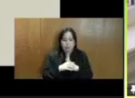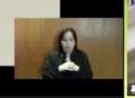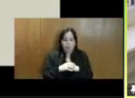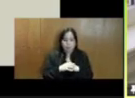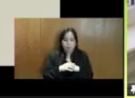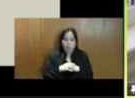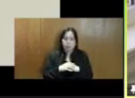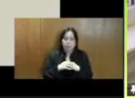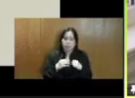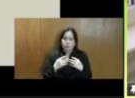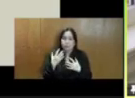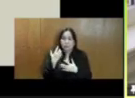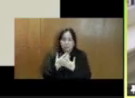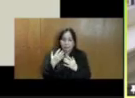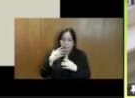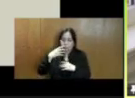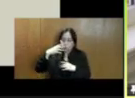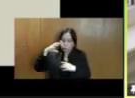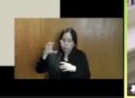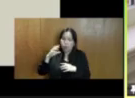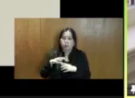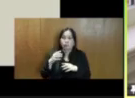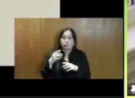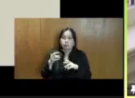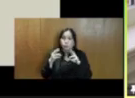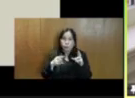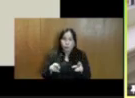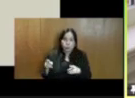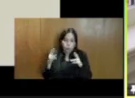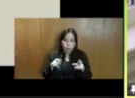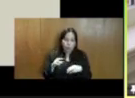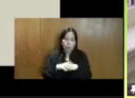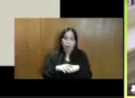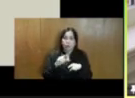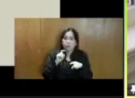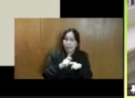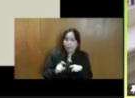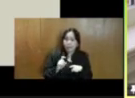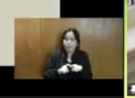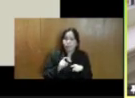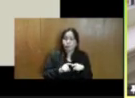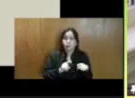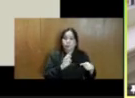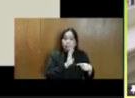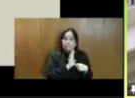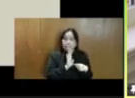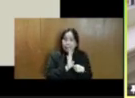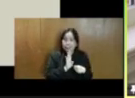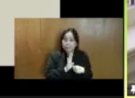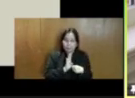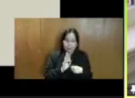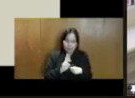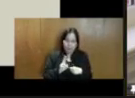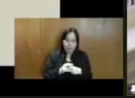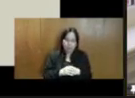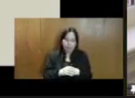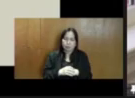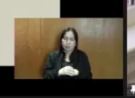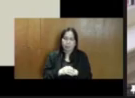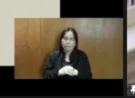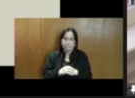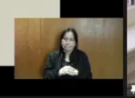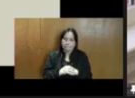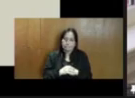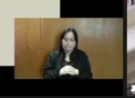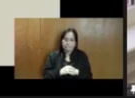jobs. We have solar, wind, renewable energy. We're also going to add on electric vehicle and battery plant manufacturing.